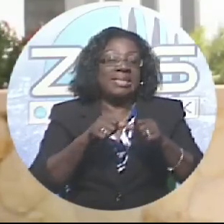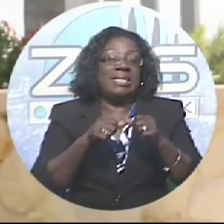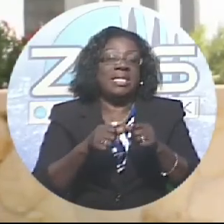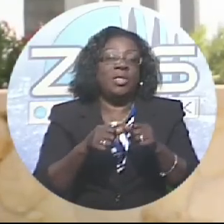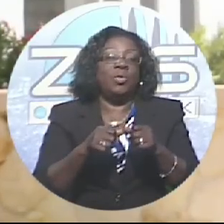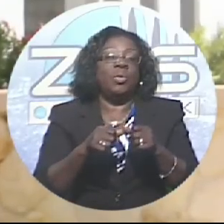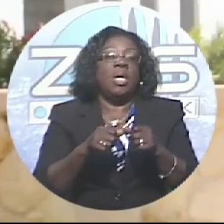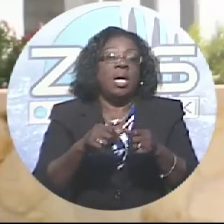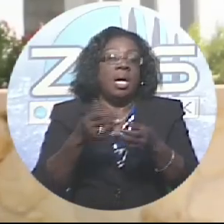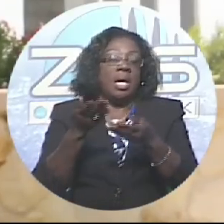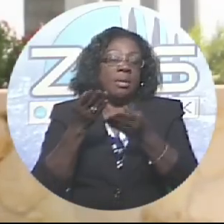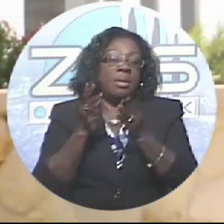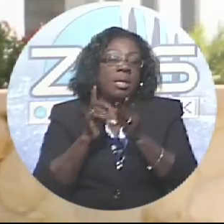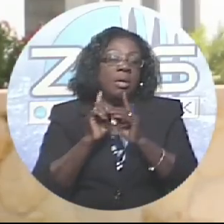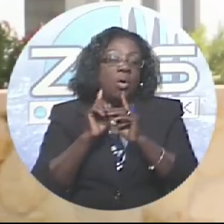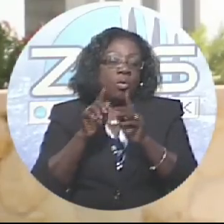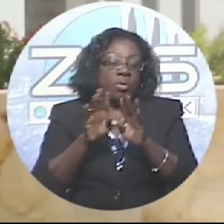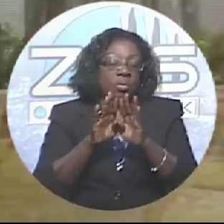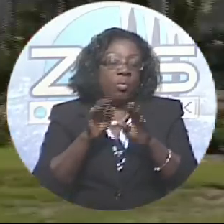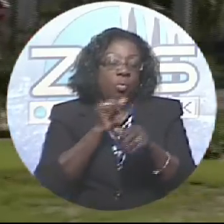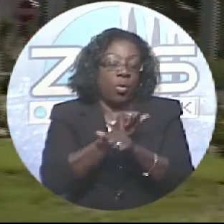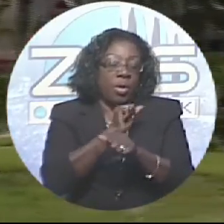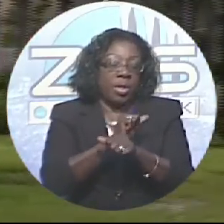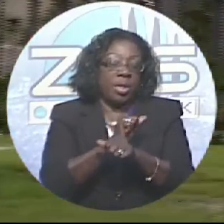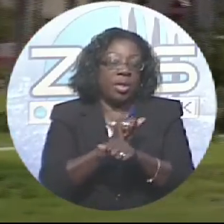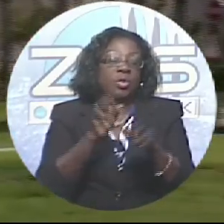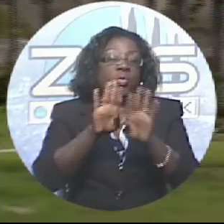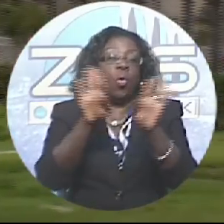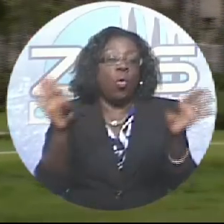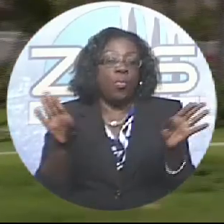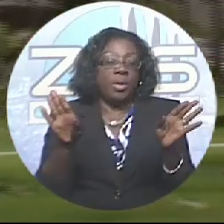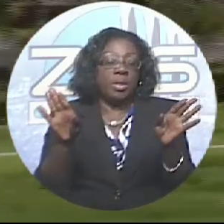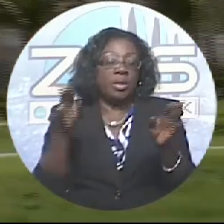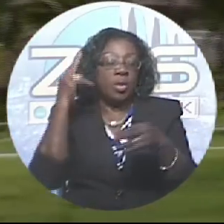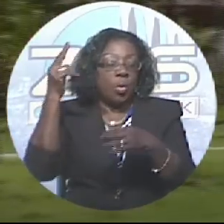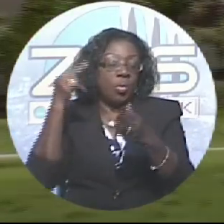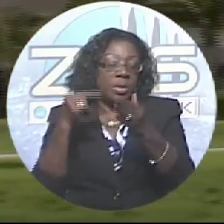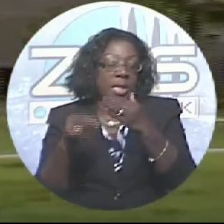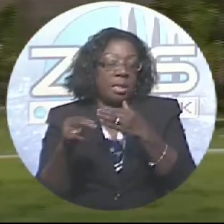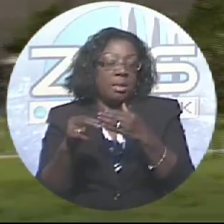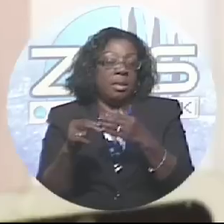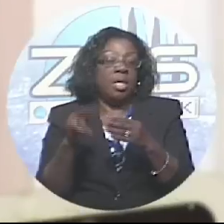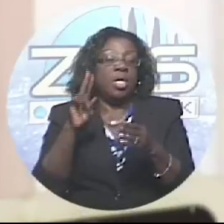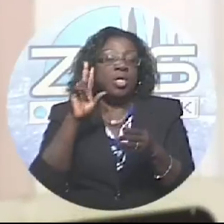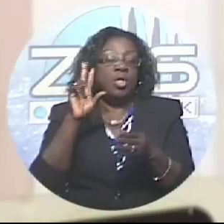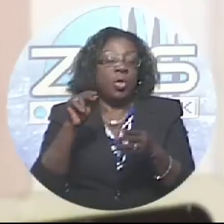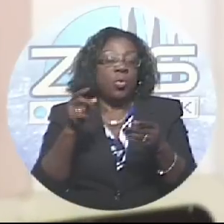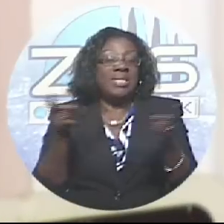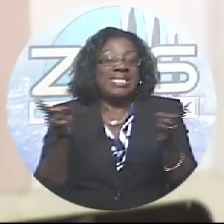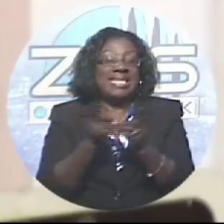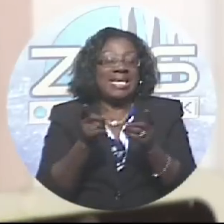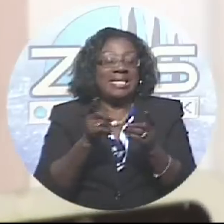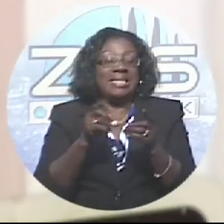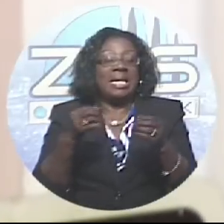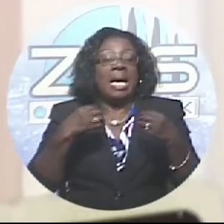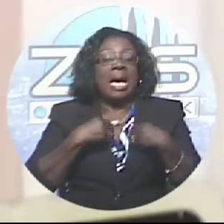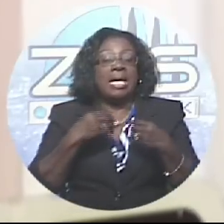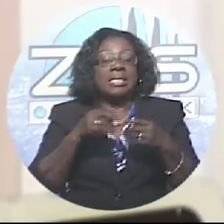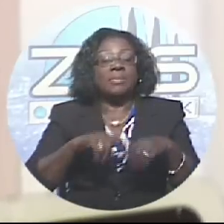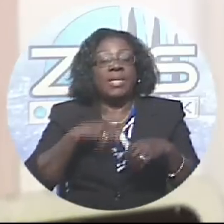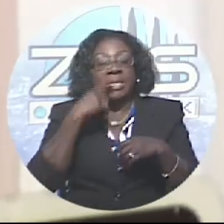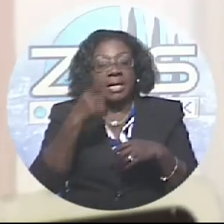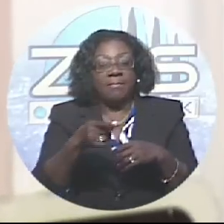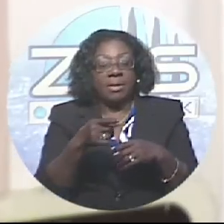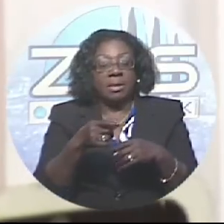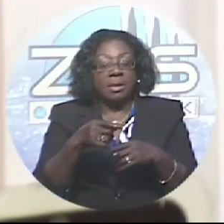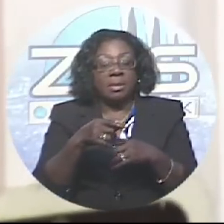will open. However, no date or timeline for that opening has been stated. Every reason to reaffirm all that the Prime